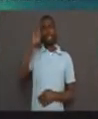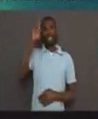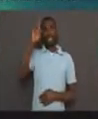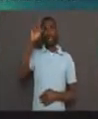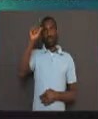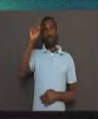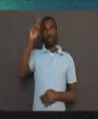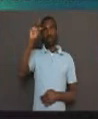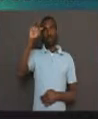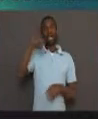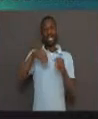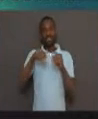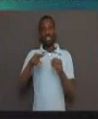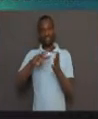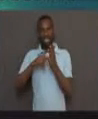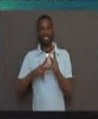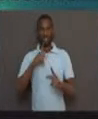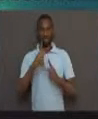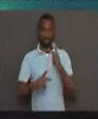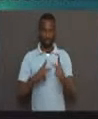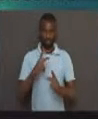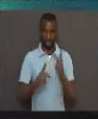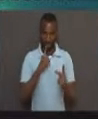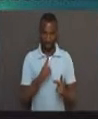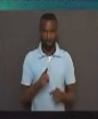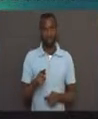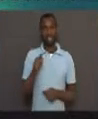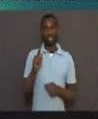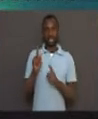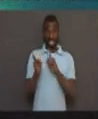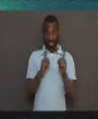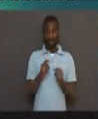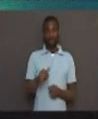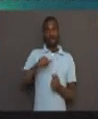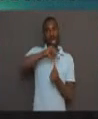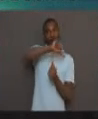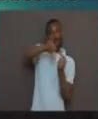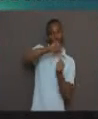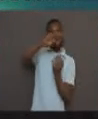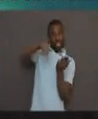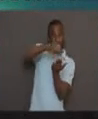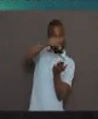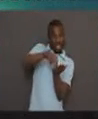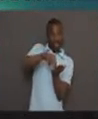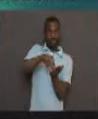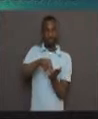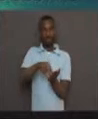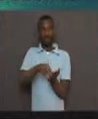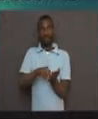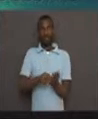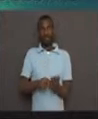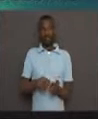Radioactivity is the process by which an atomic nucleus of